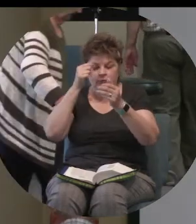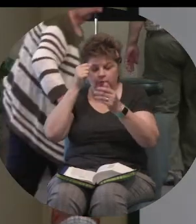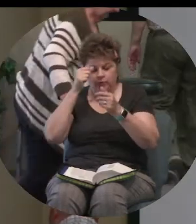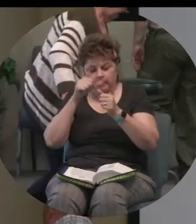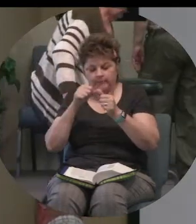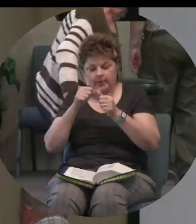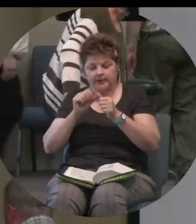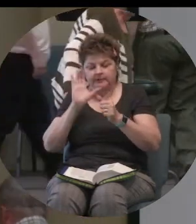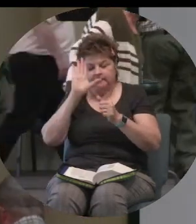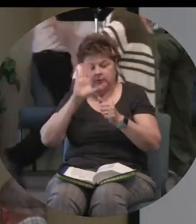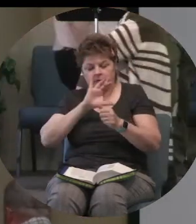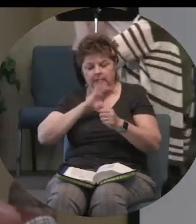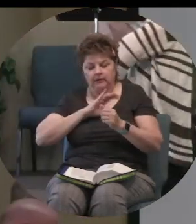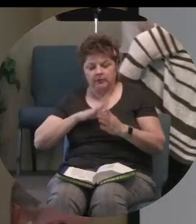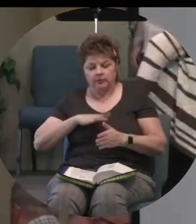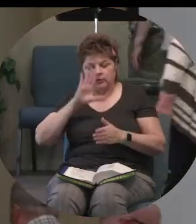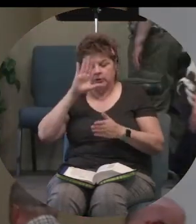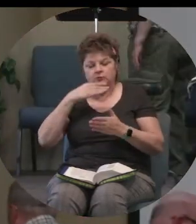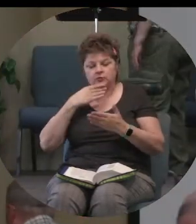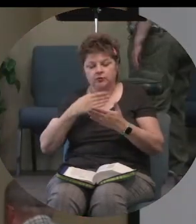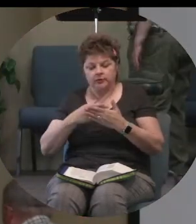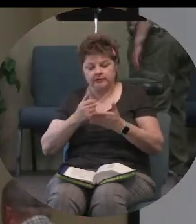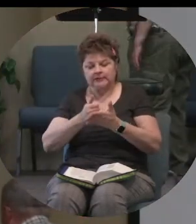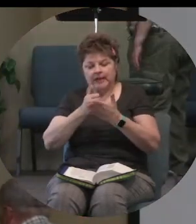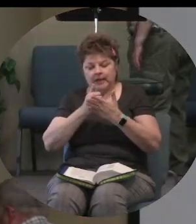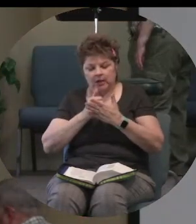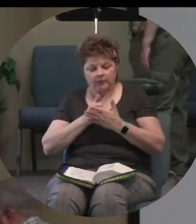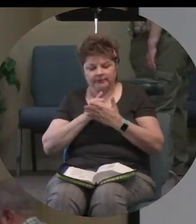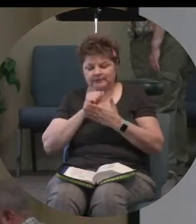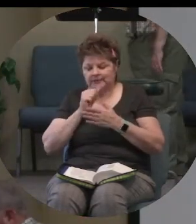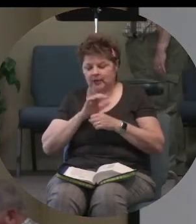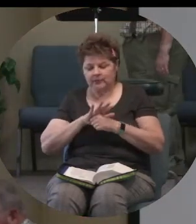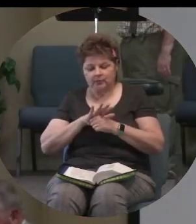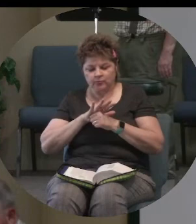your goodness. Lord, help us to be not